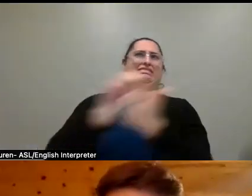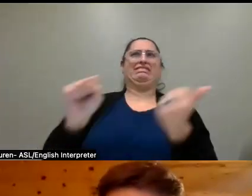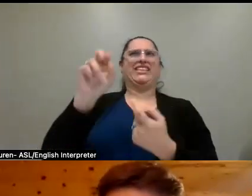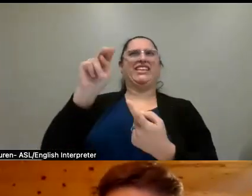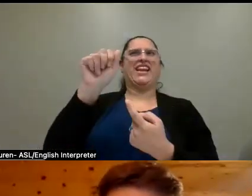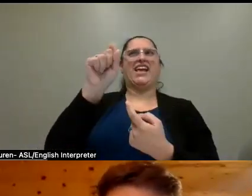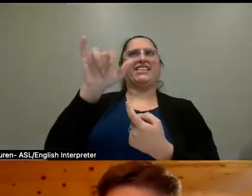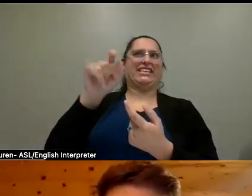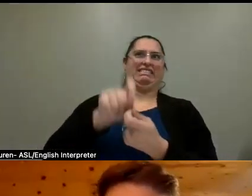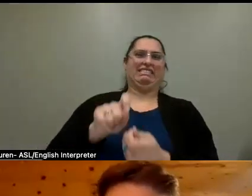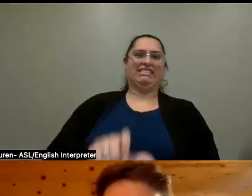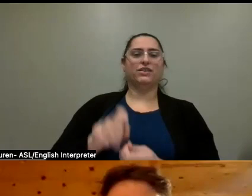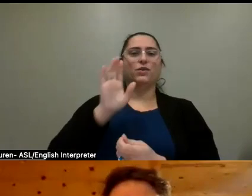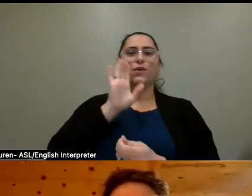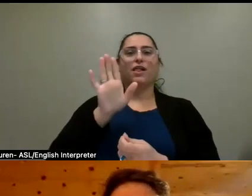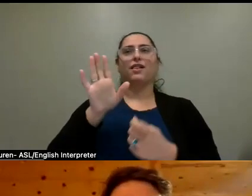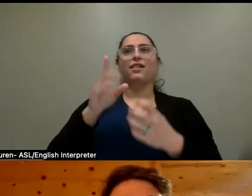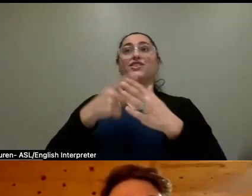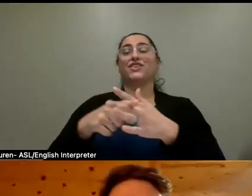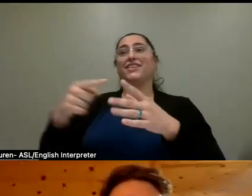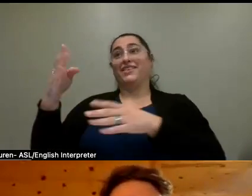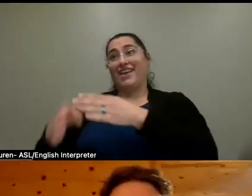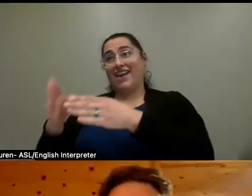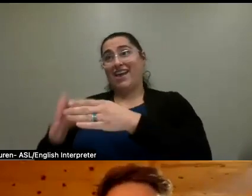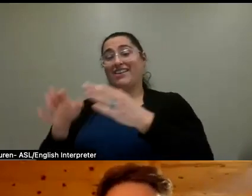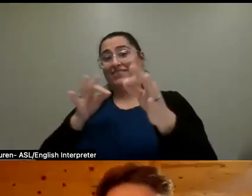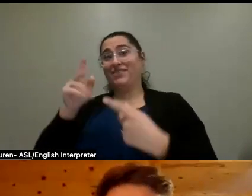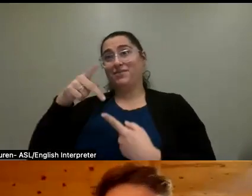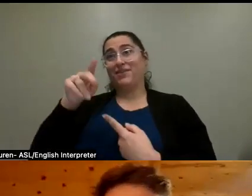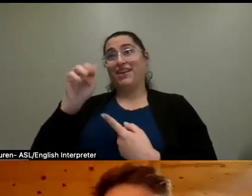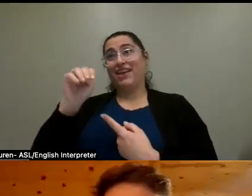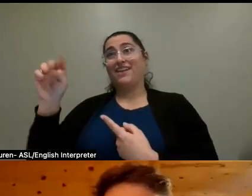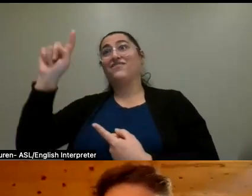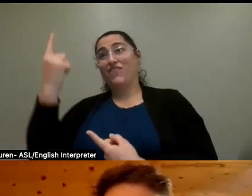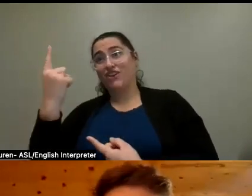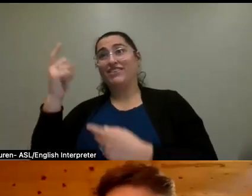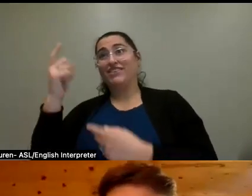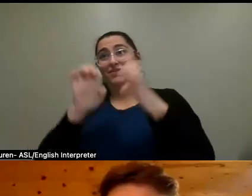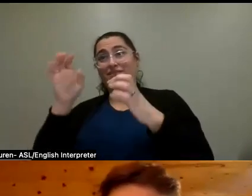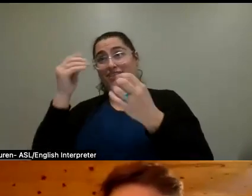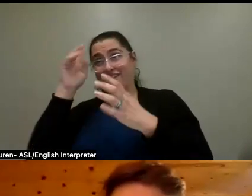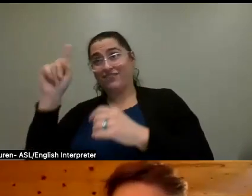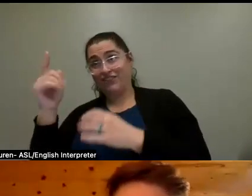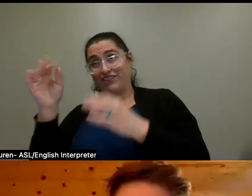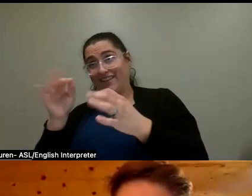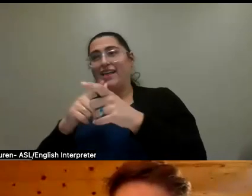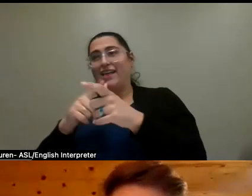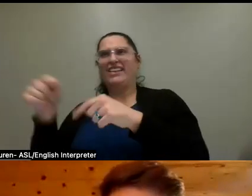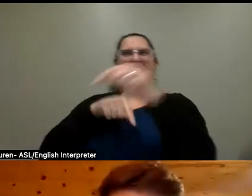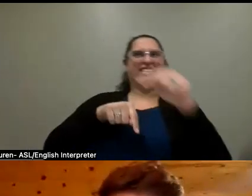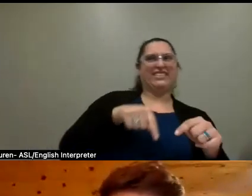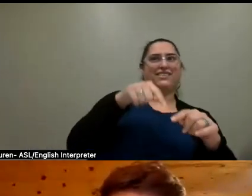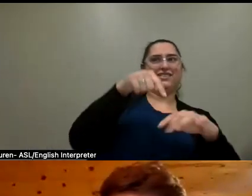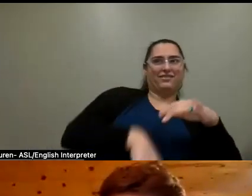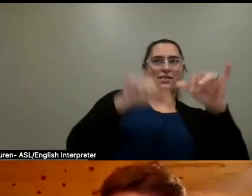I'm just going to reverse and explain what is ProteinMPNN and present the experimental data first, and then we will dive into some of the